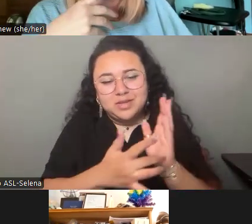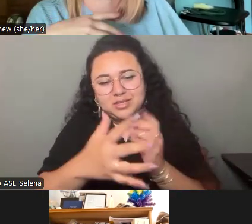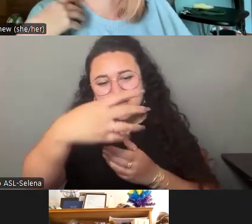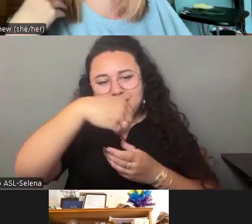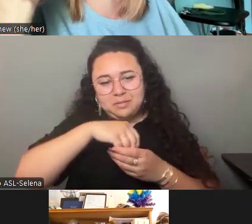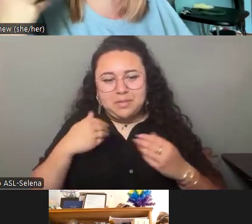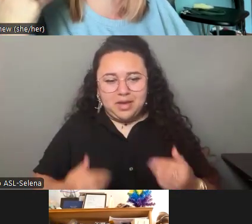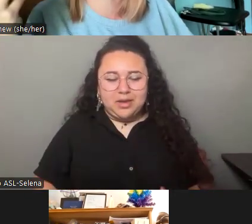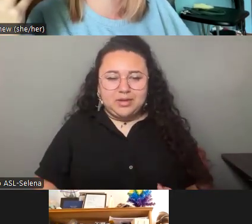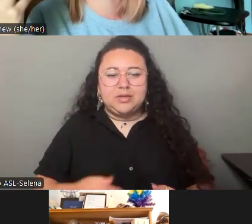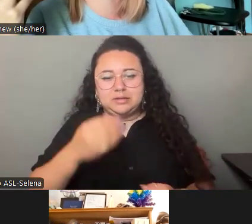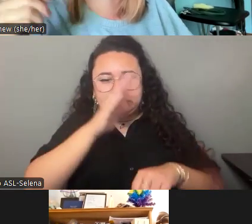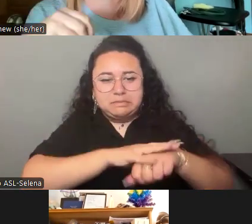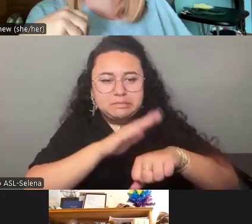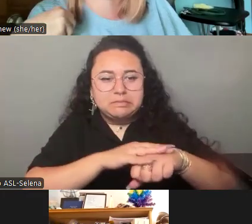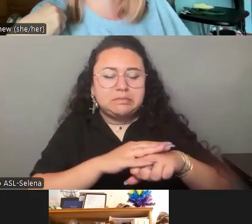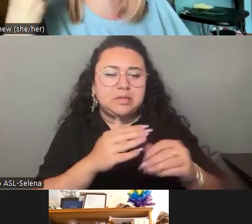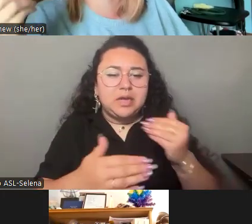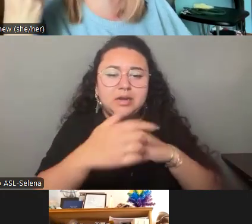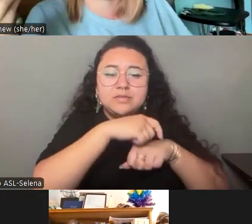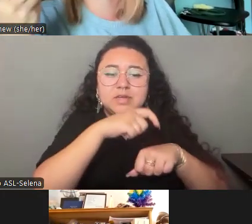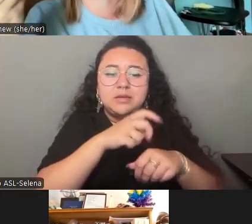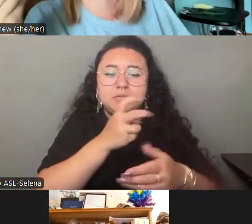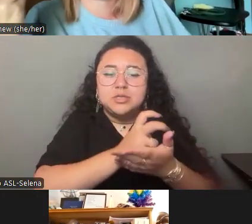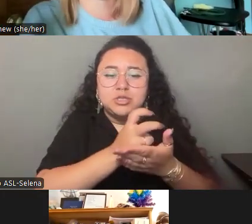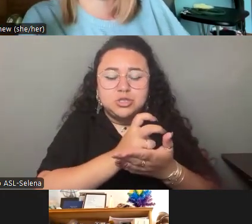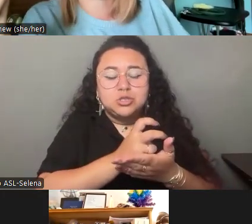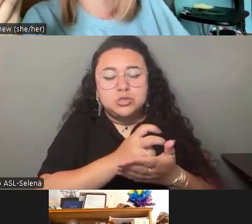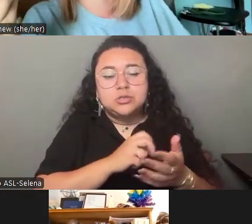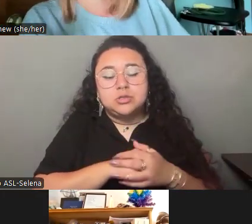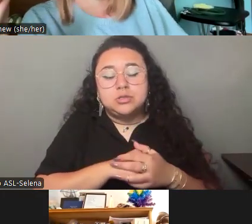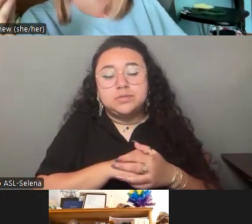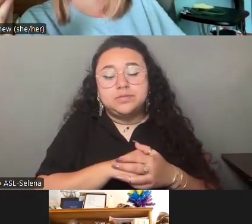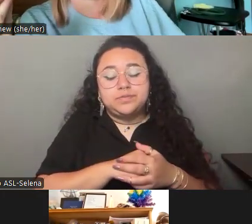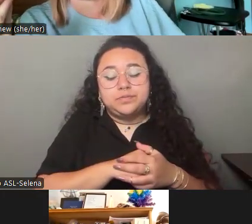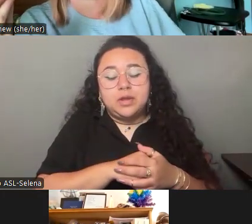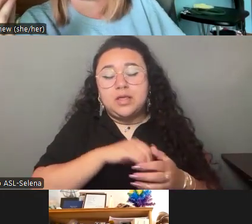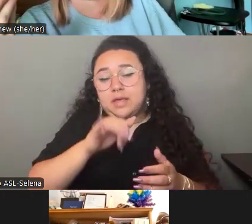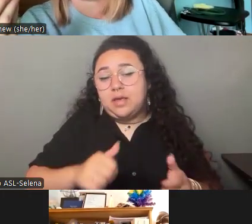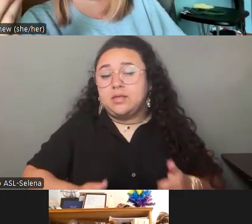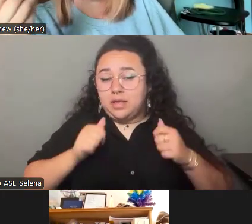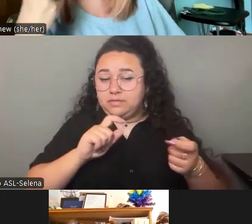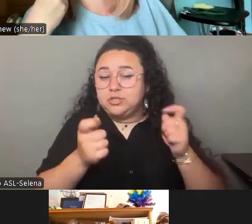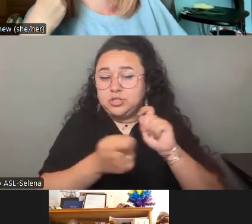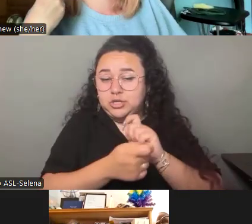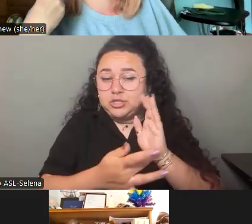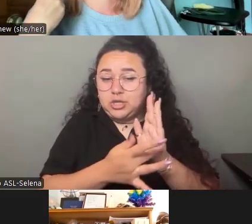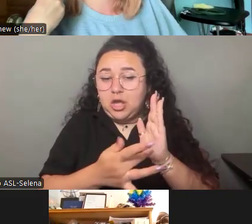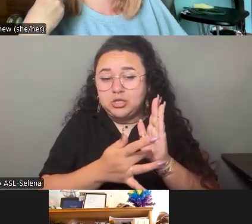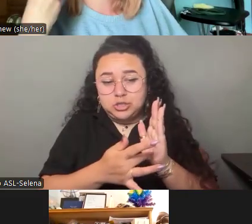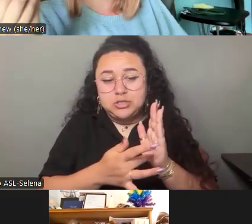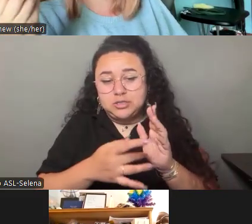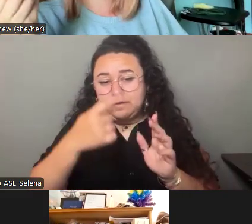were coming. It is one of the things that we would talk about as a life-changing technology legitimately for Rita Leggett.